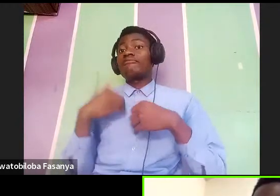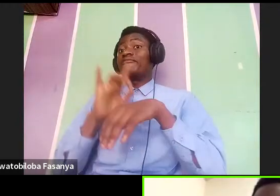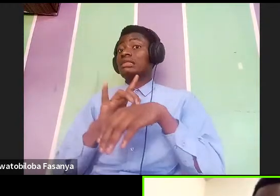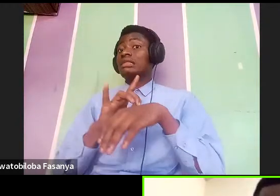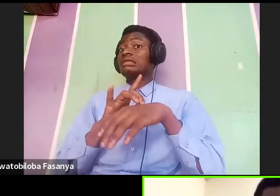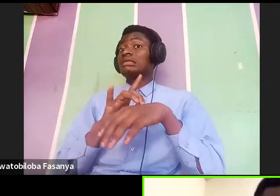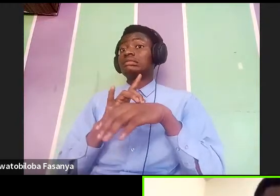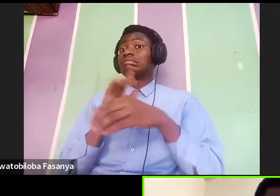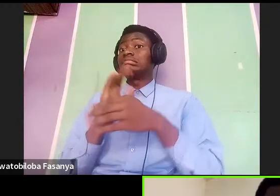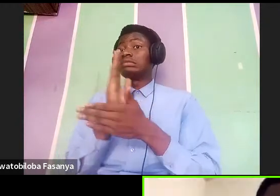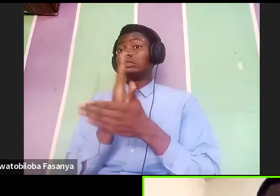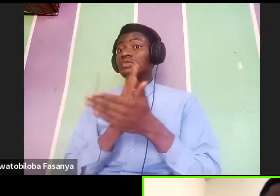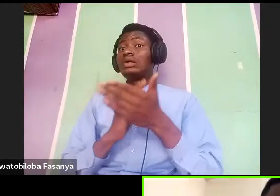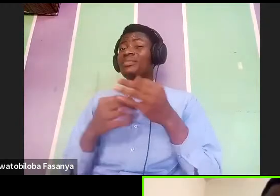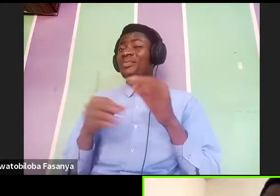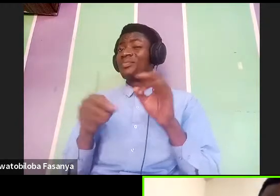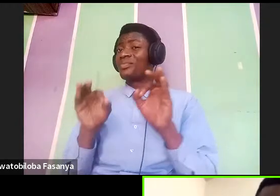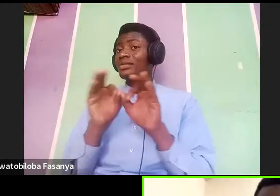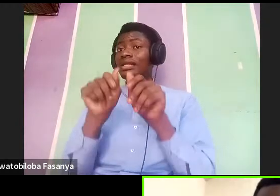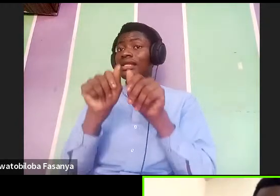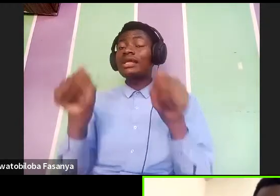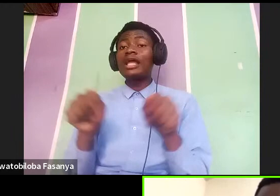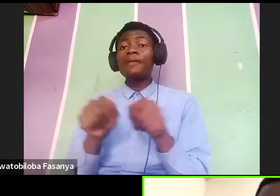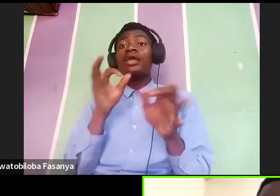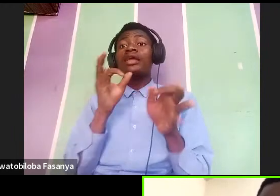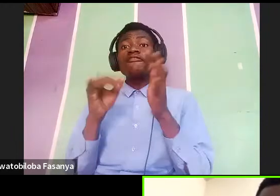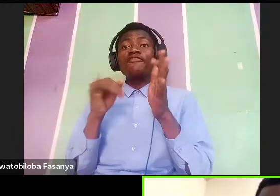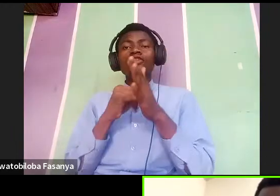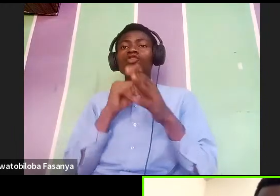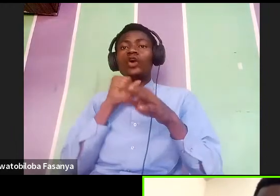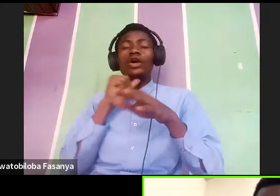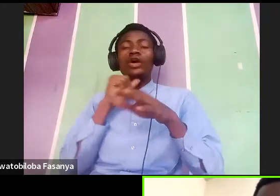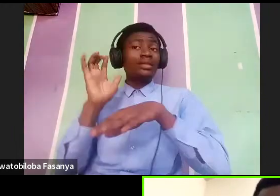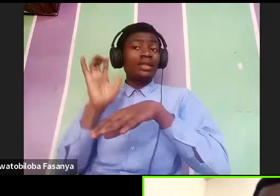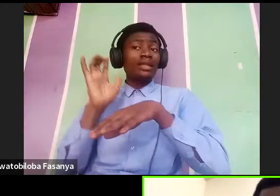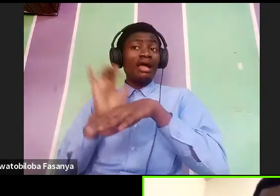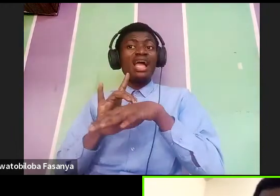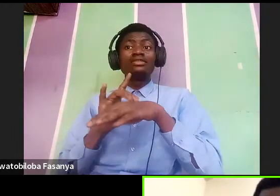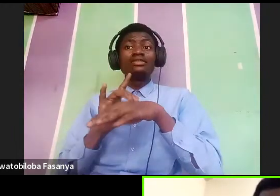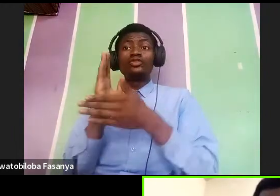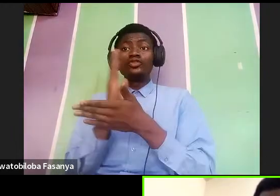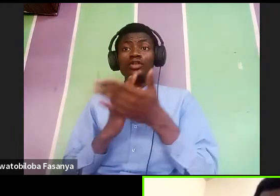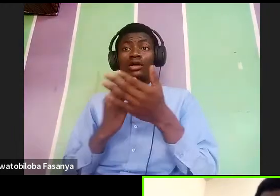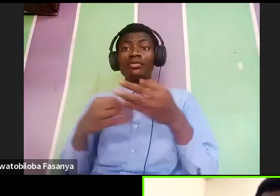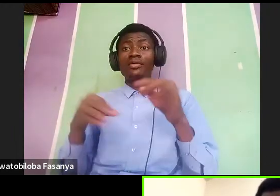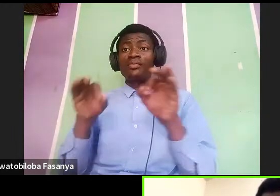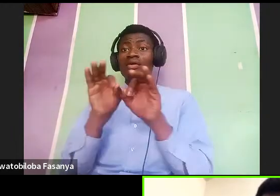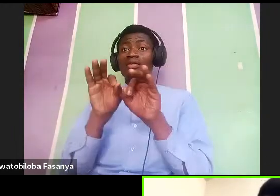you may be able to manage at home. And when you manage at home, how do you prevent complications?